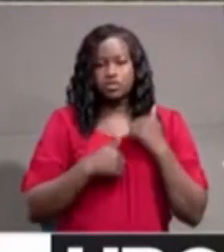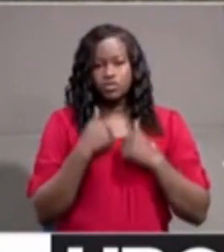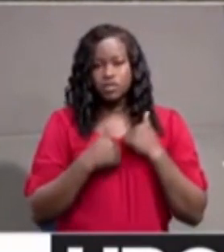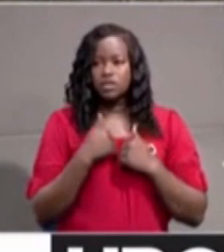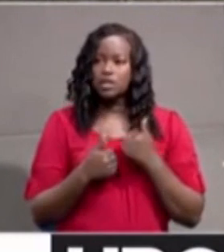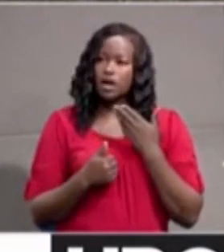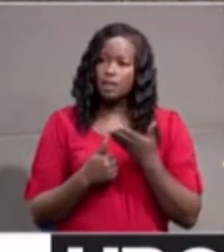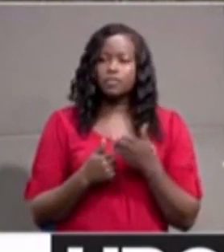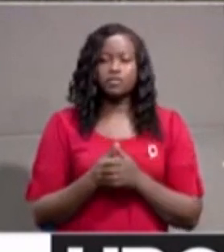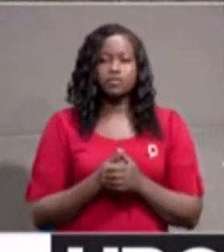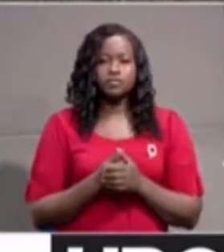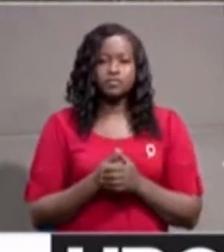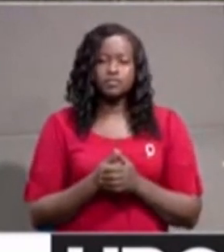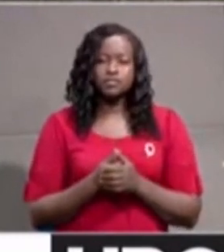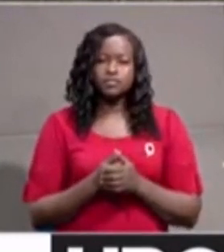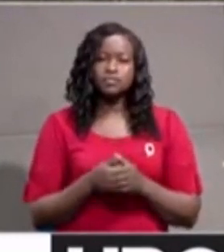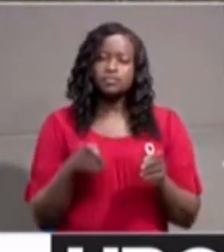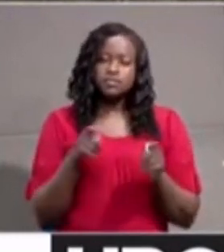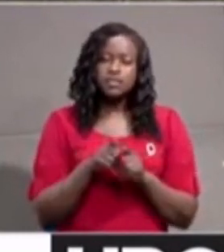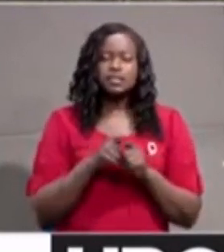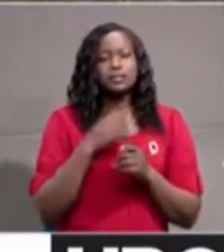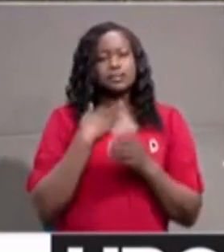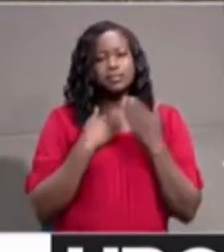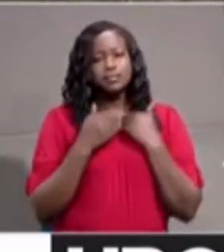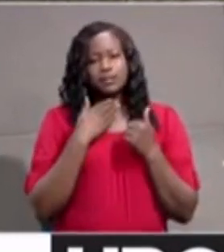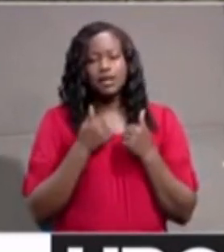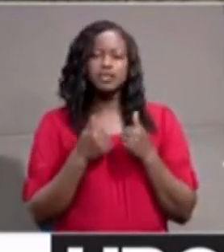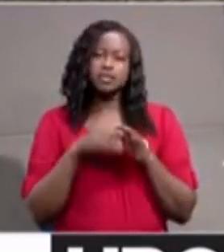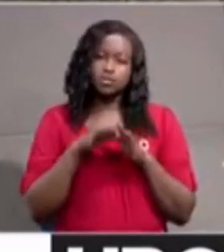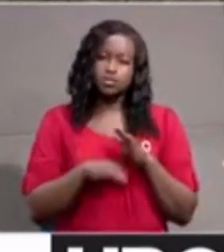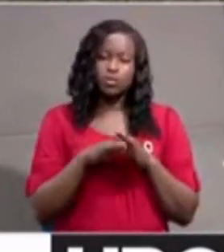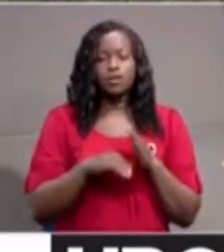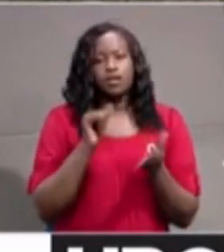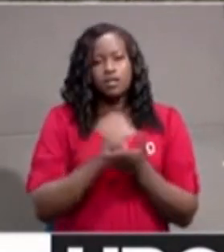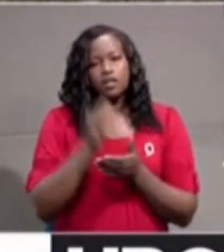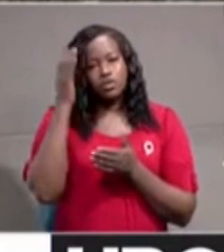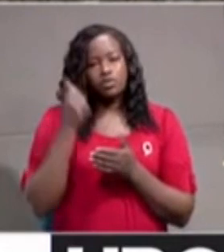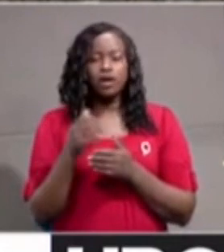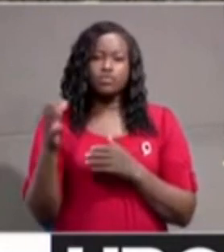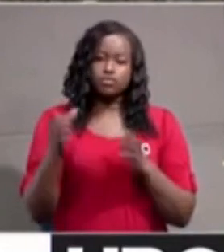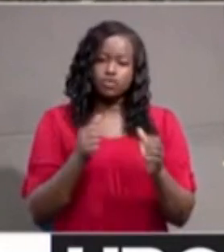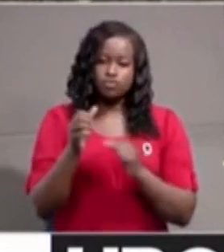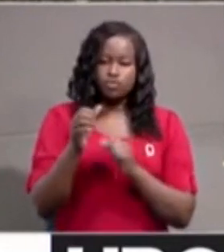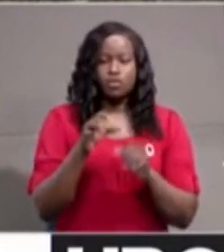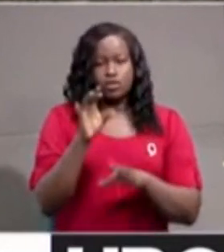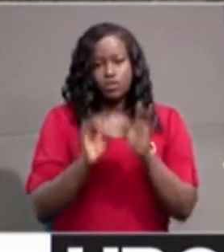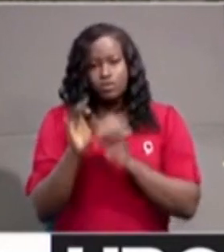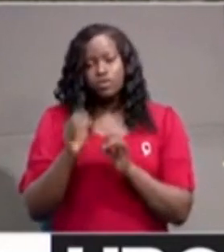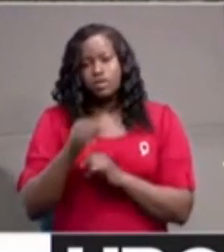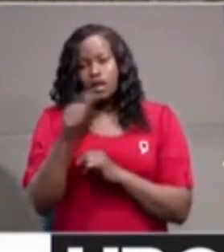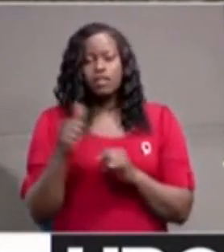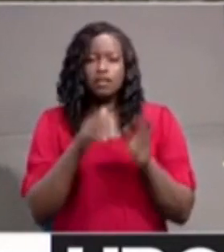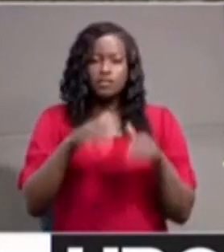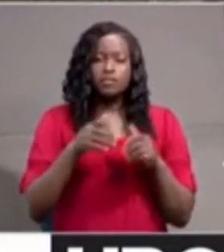the variety. But the demand is still very low. That's why we have recruited the other farmers also to